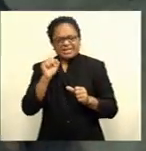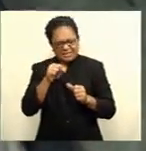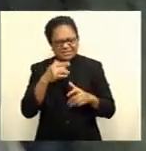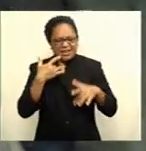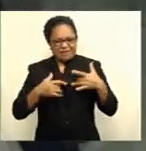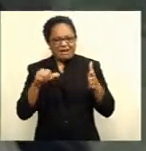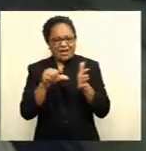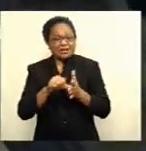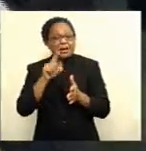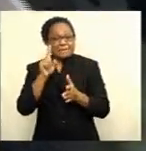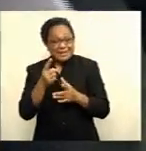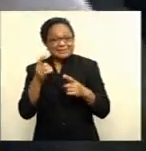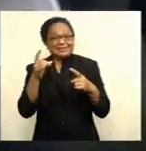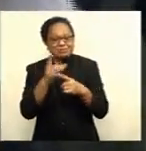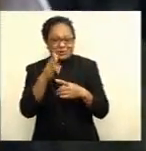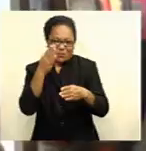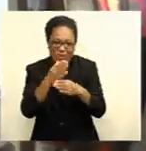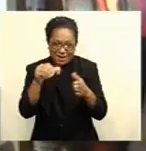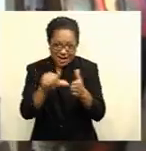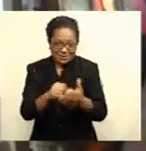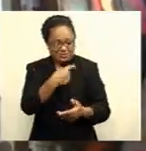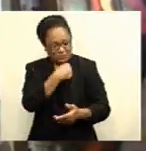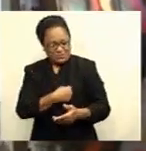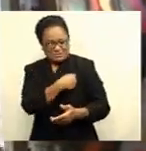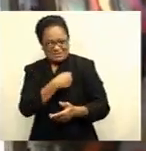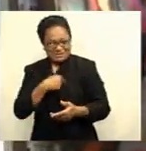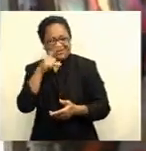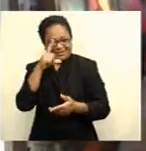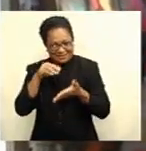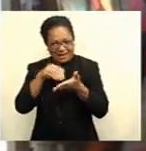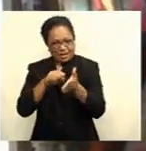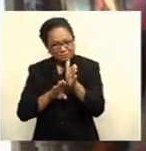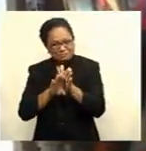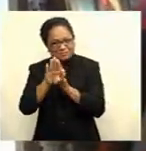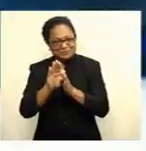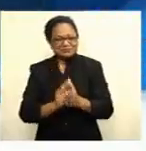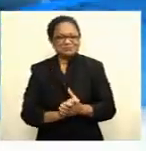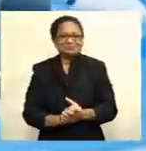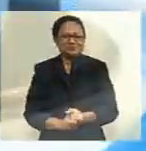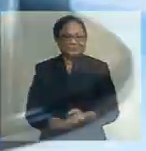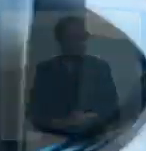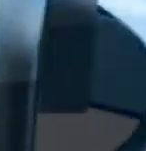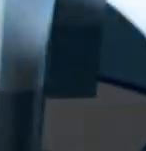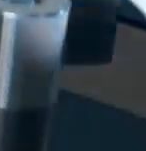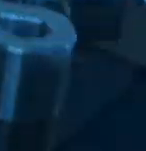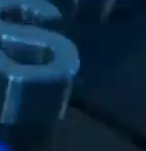hard work and commitment make it a lot easier. Kritika Kumar, FBC News.